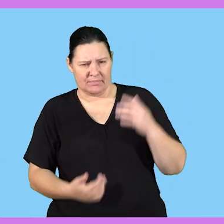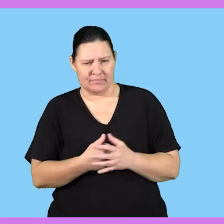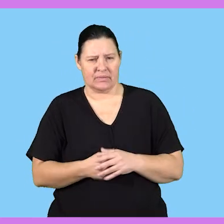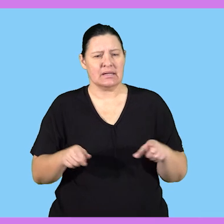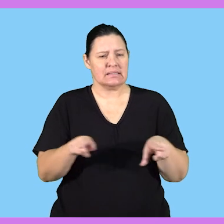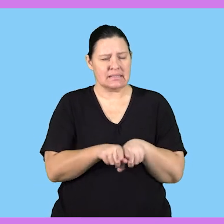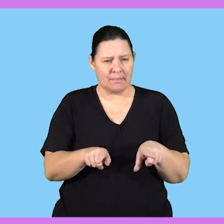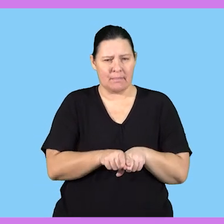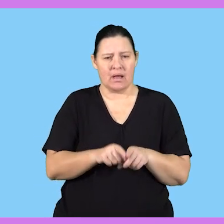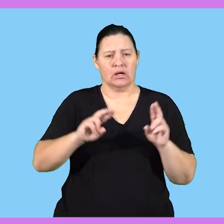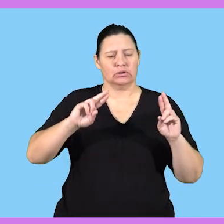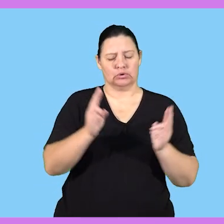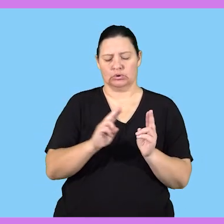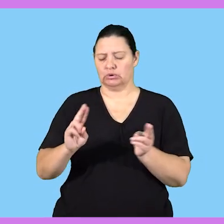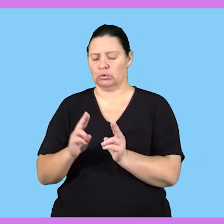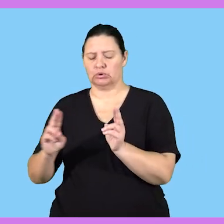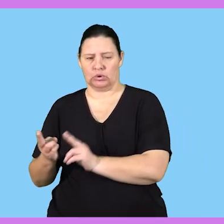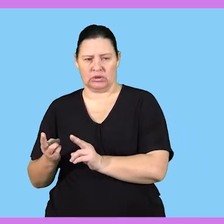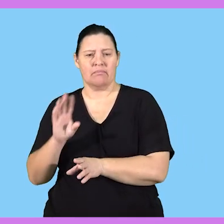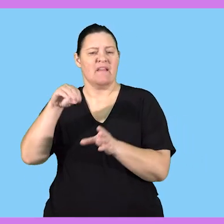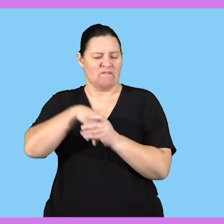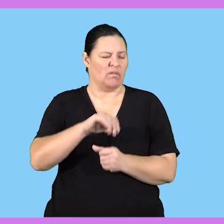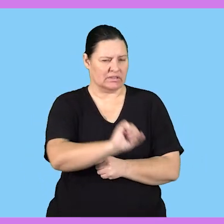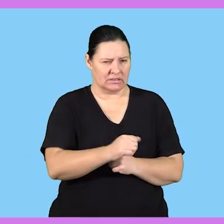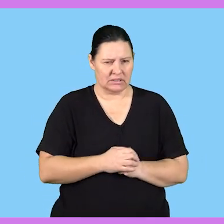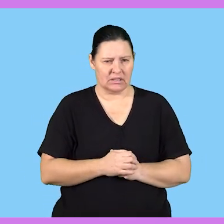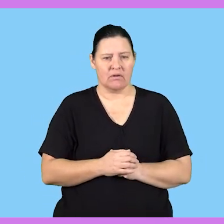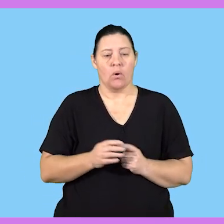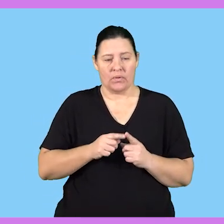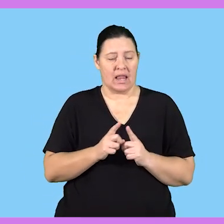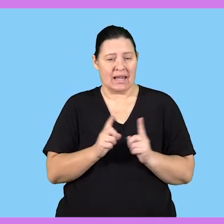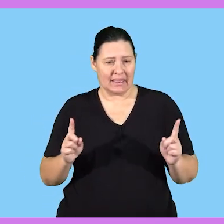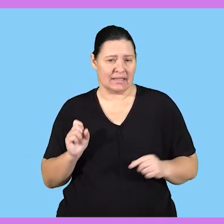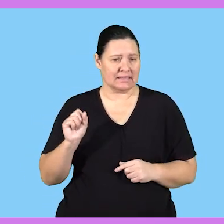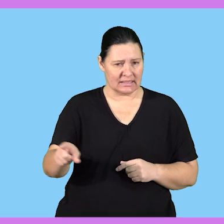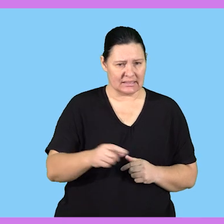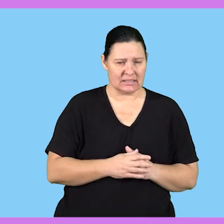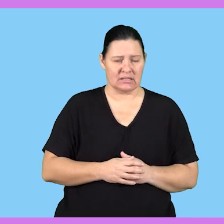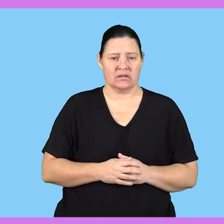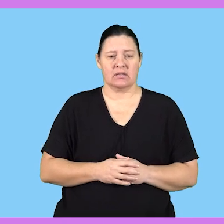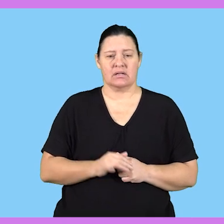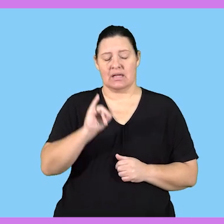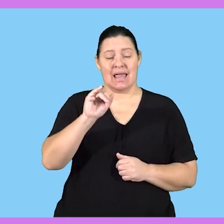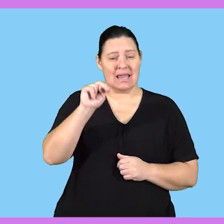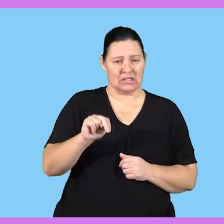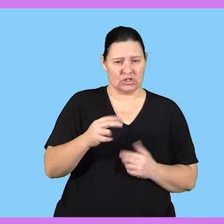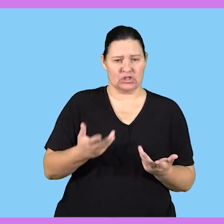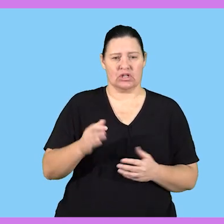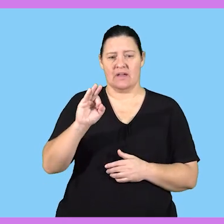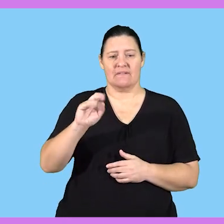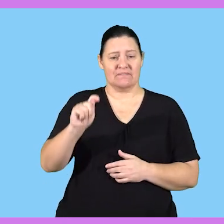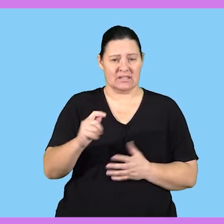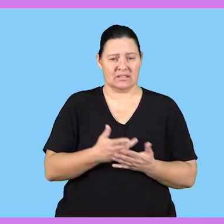comfortable with the abbreviation commonly used. For example, when we work with length and distance, we refer to